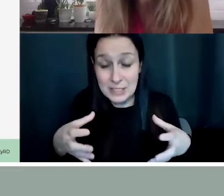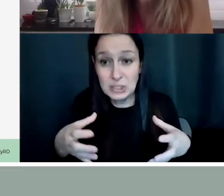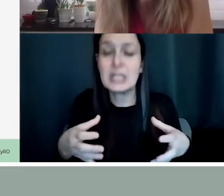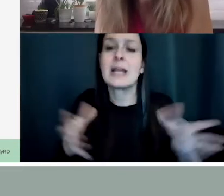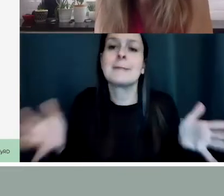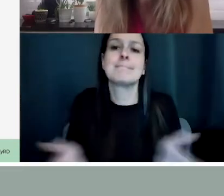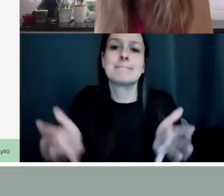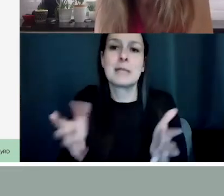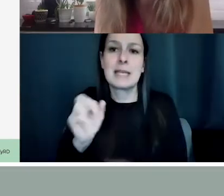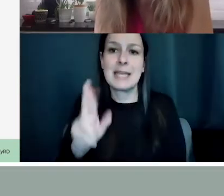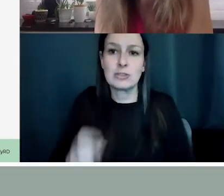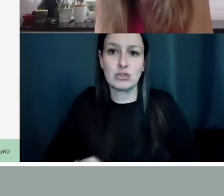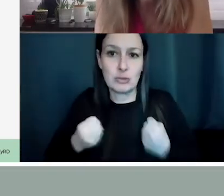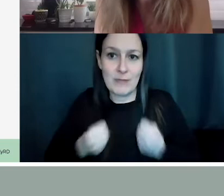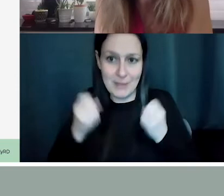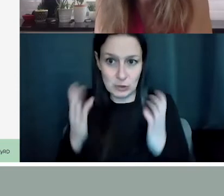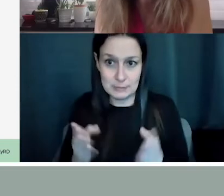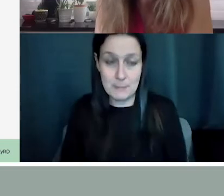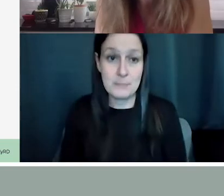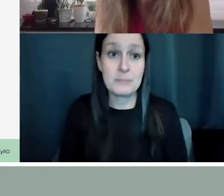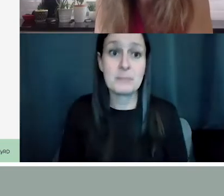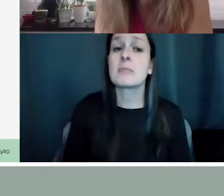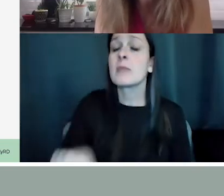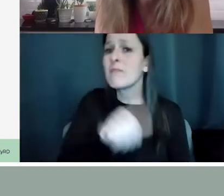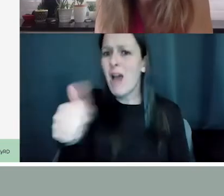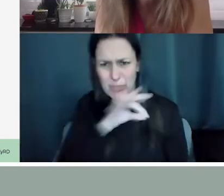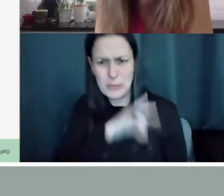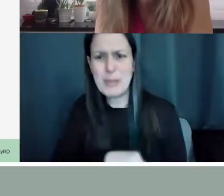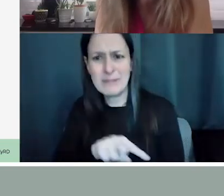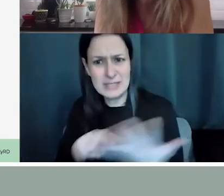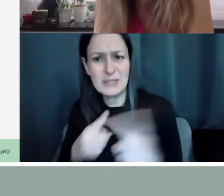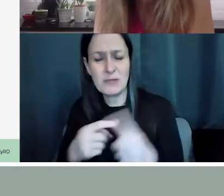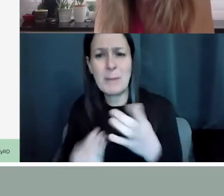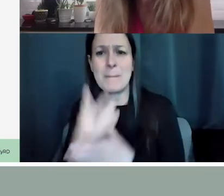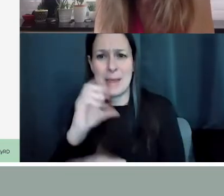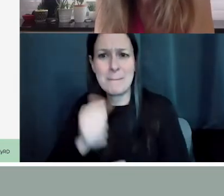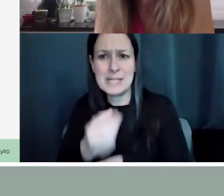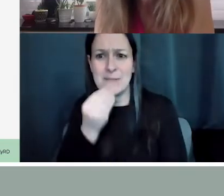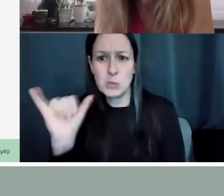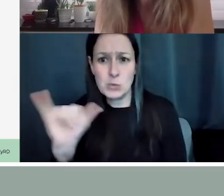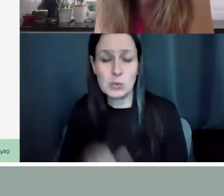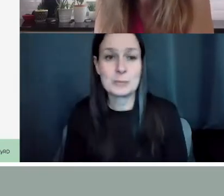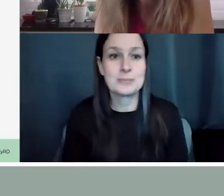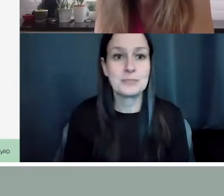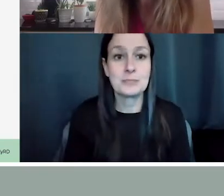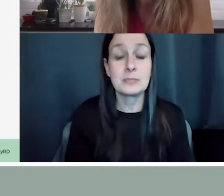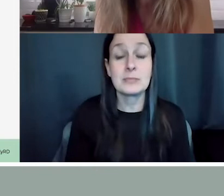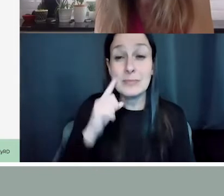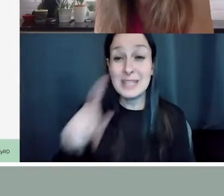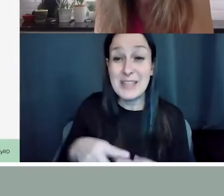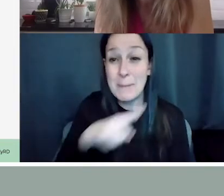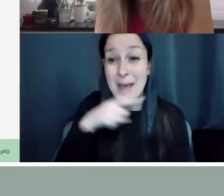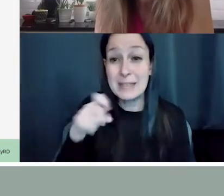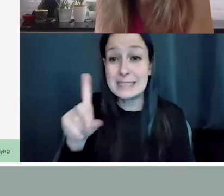cancer survivorship. There are other benefits of getting more plant-based foods as well. So when we think about detox,